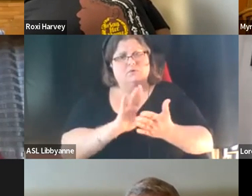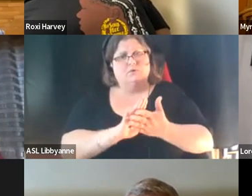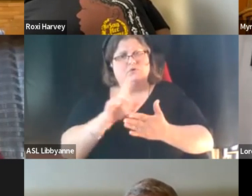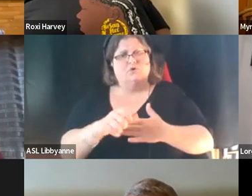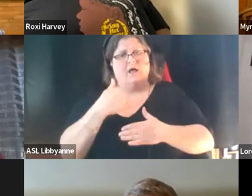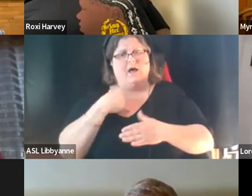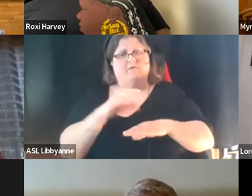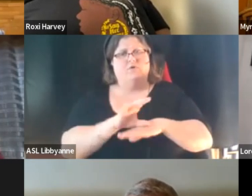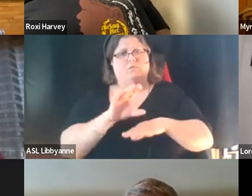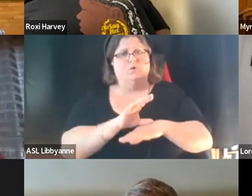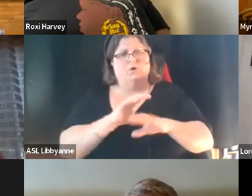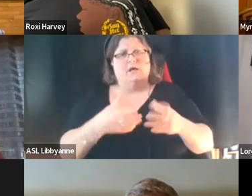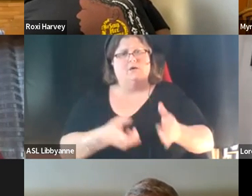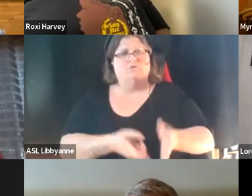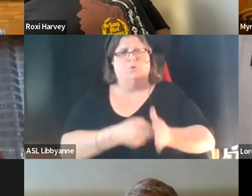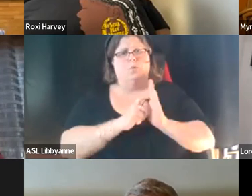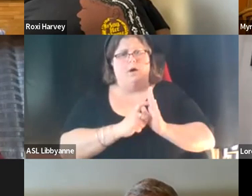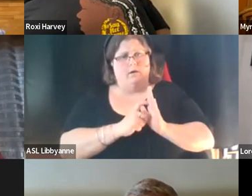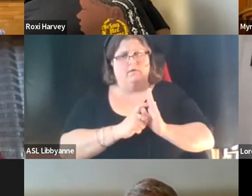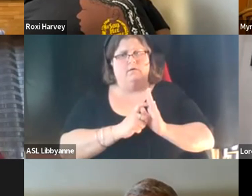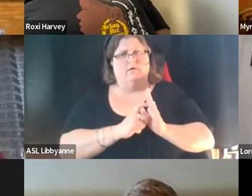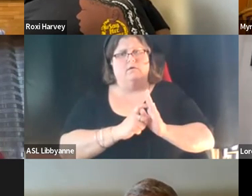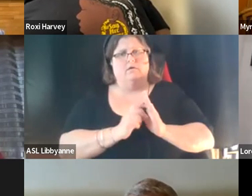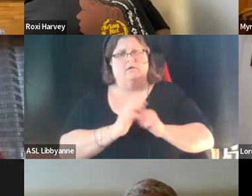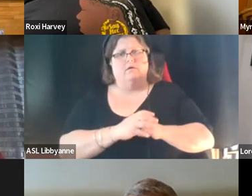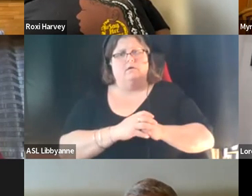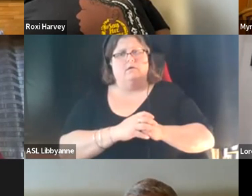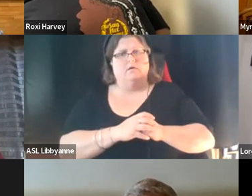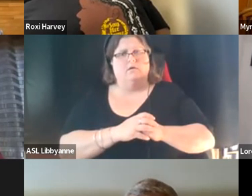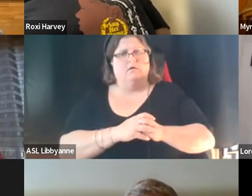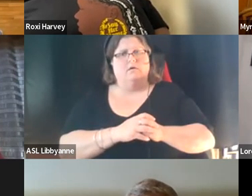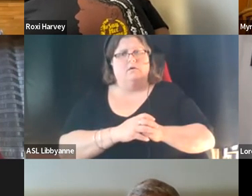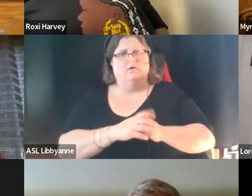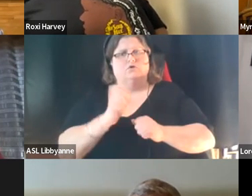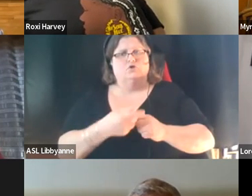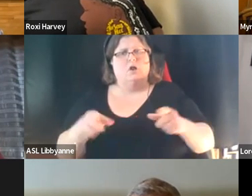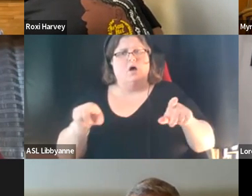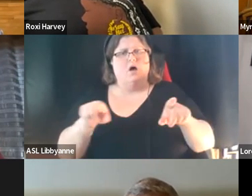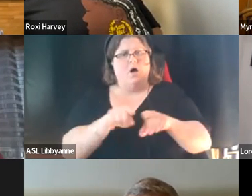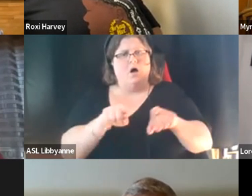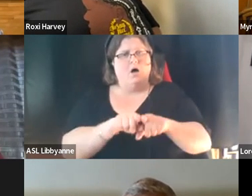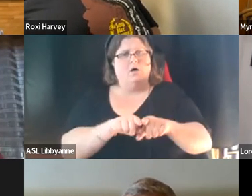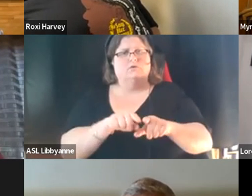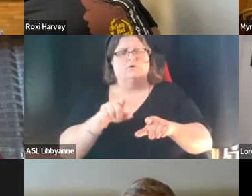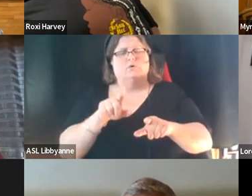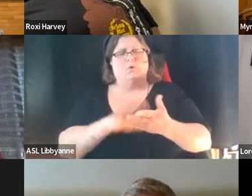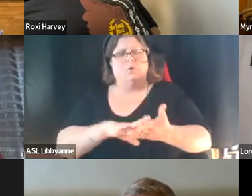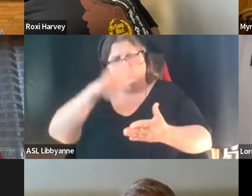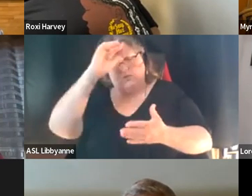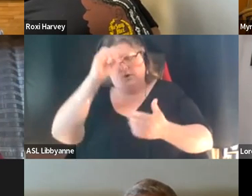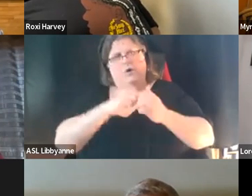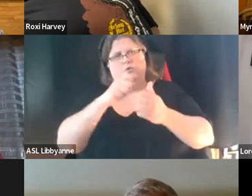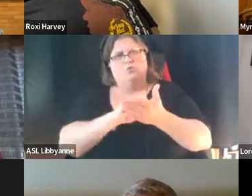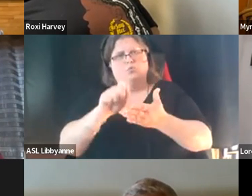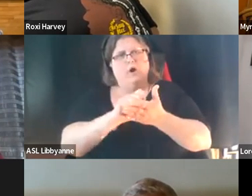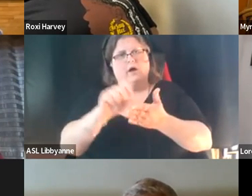have computer courses as a requirement. They should also be learning how to write in